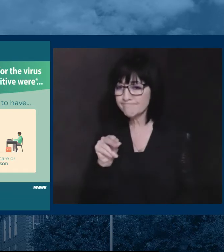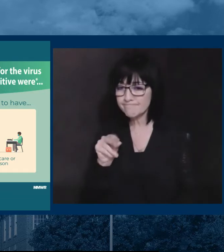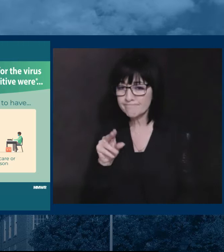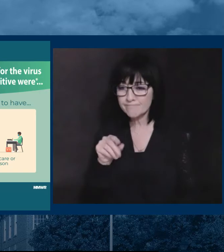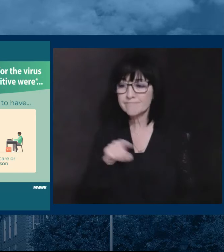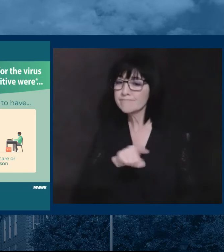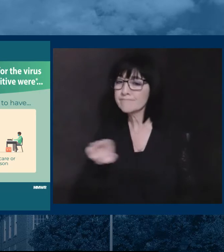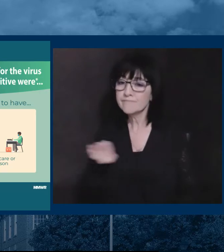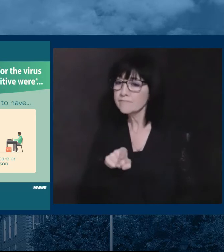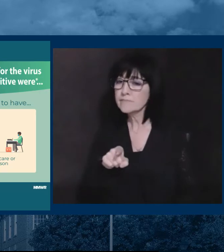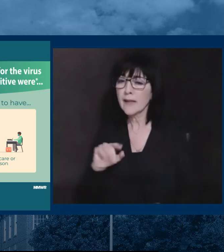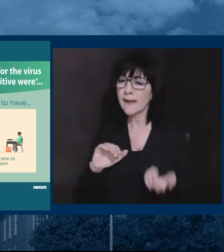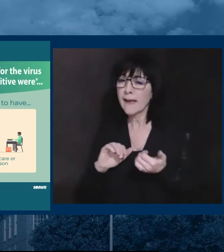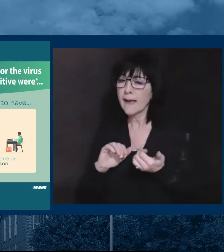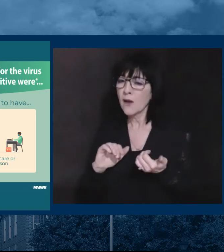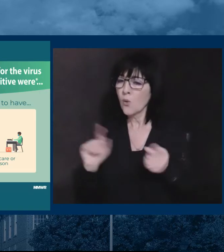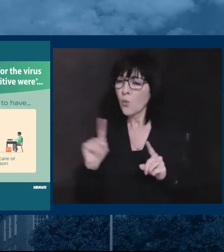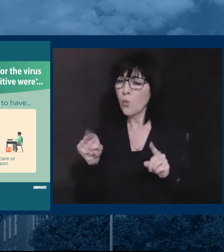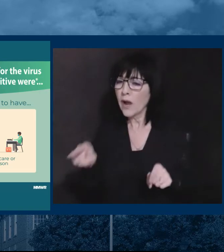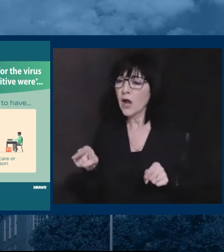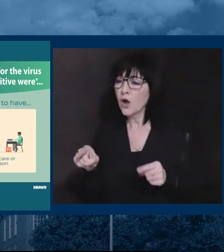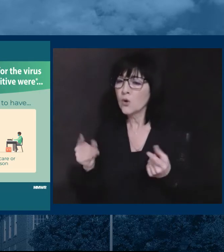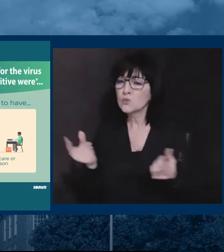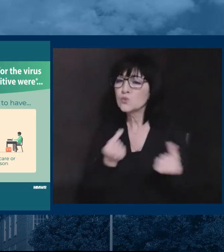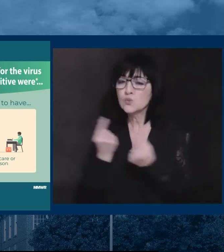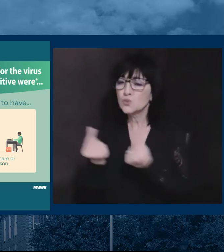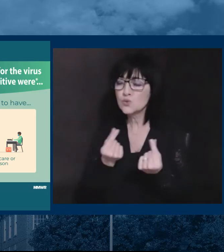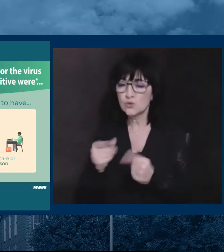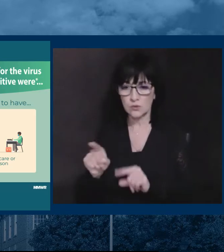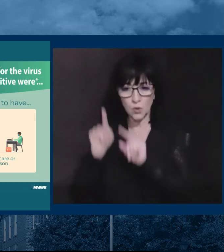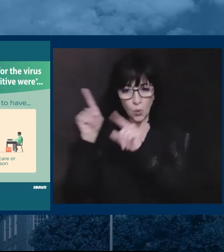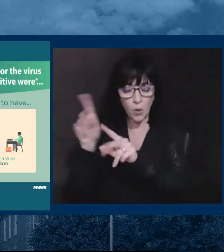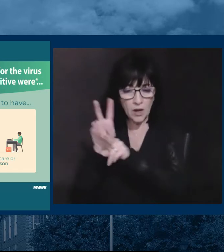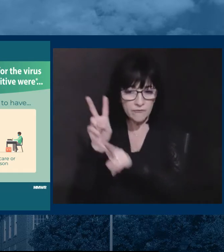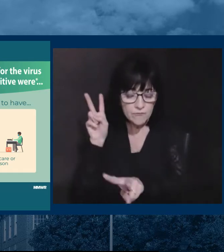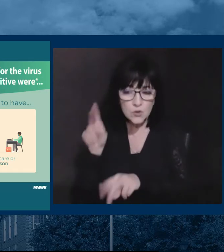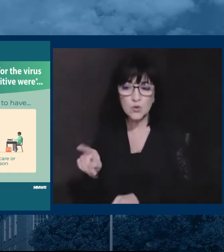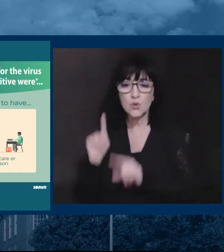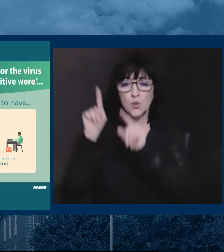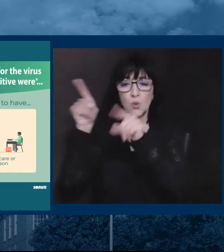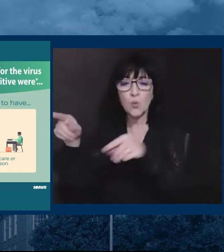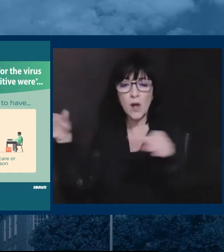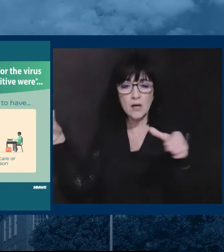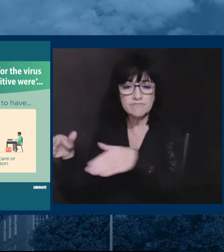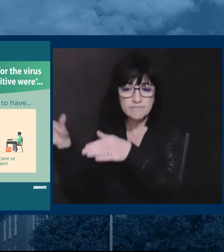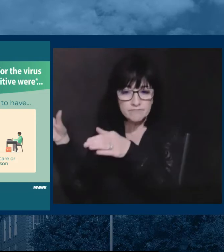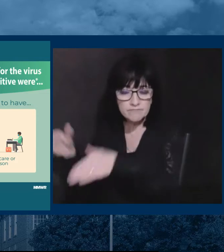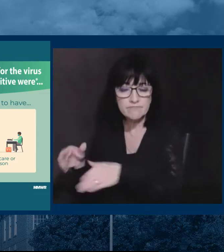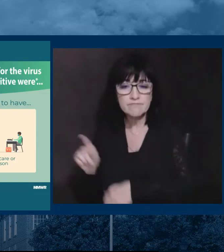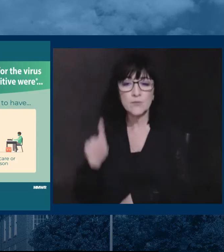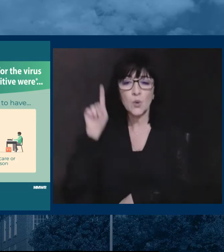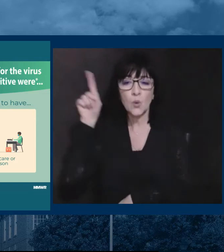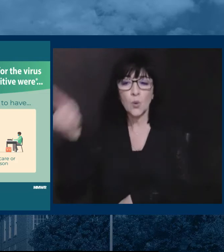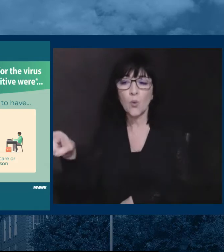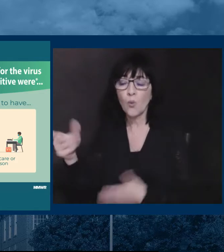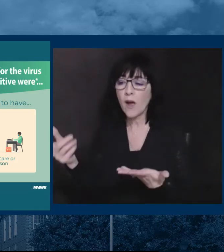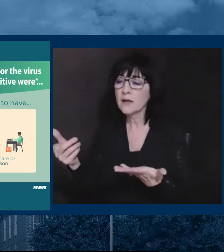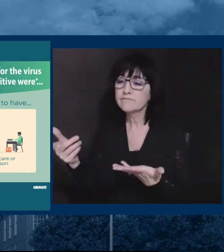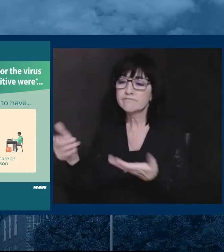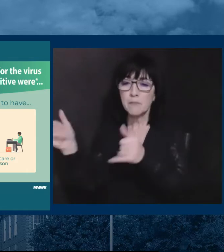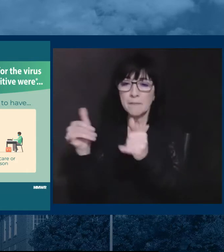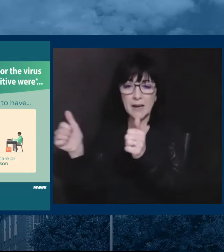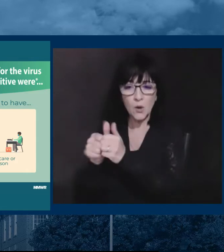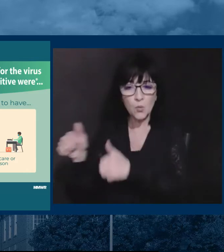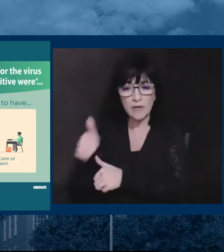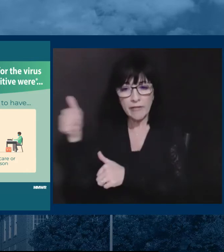world. We're just not really seeing spread in the school setting. So shifting gears